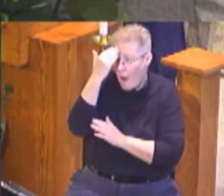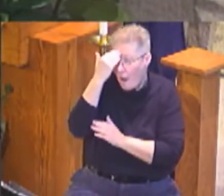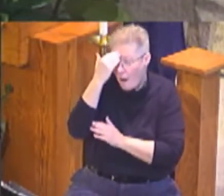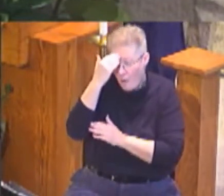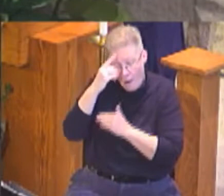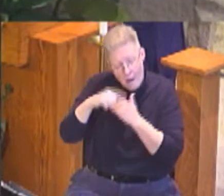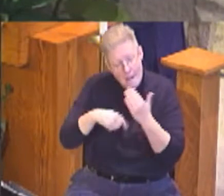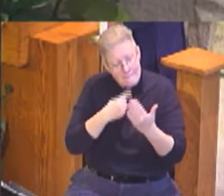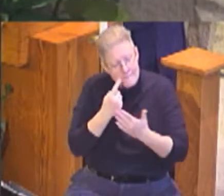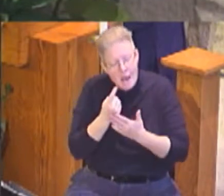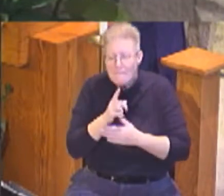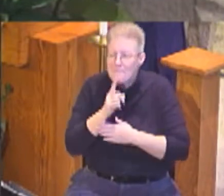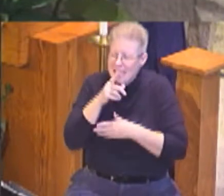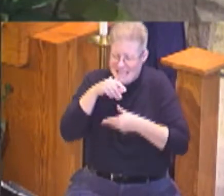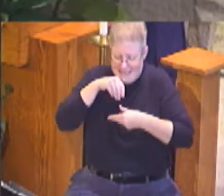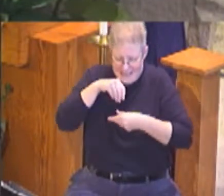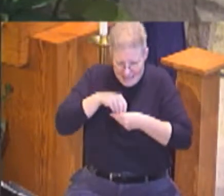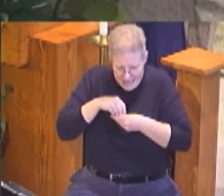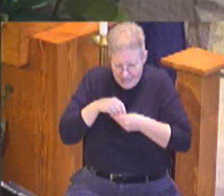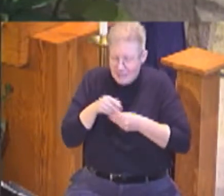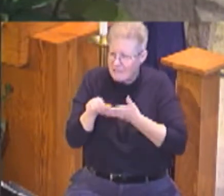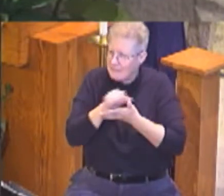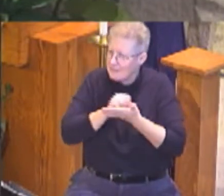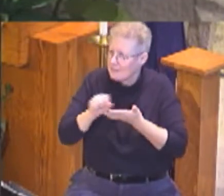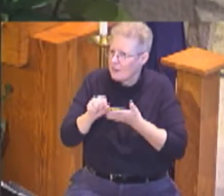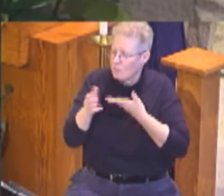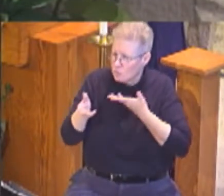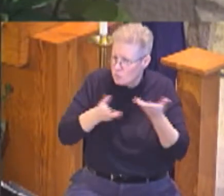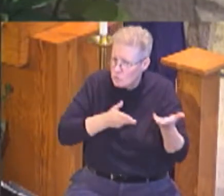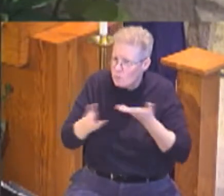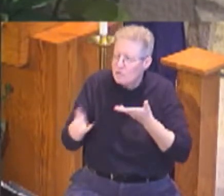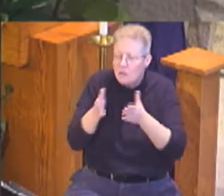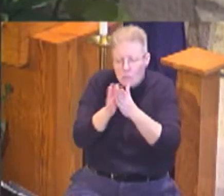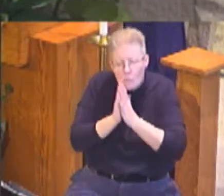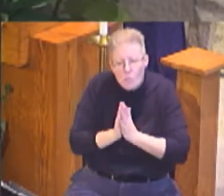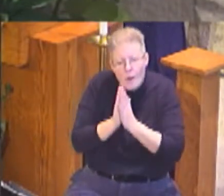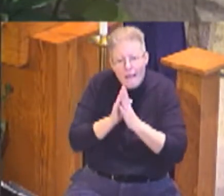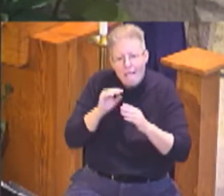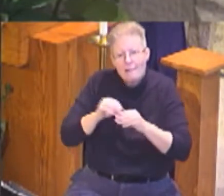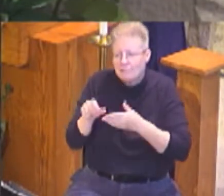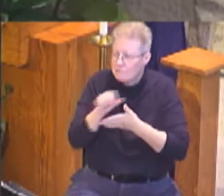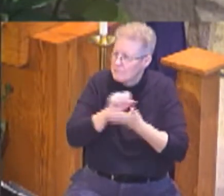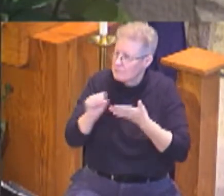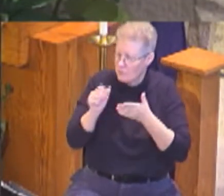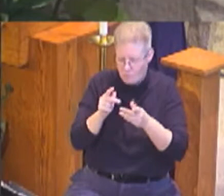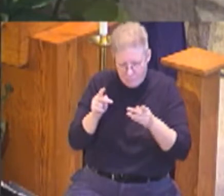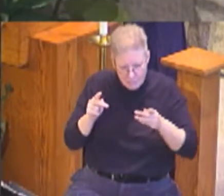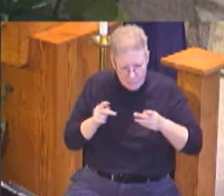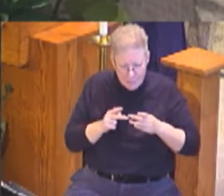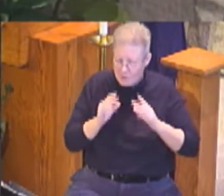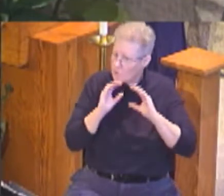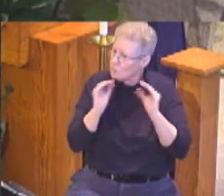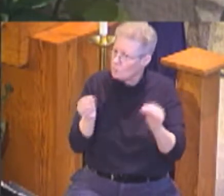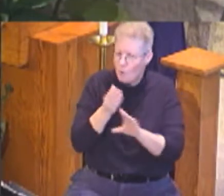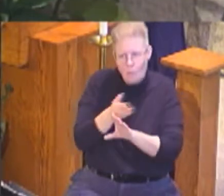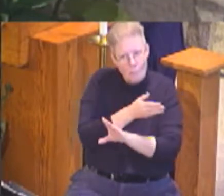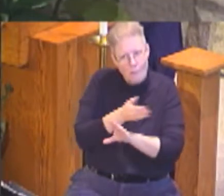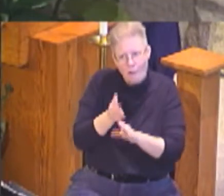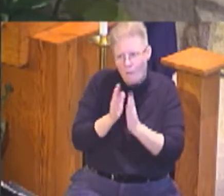sacred space and praying with others in our spiritual community. There's no prior prayer experience